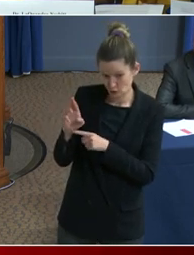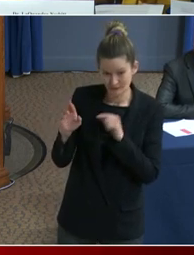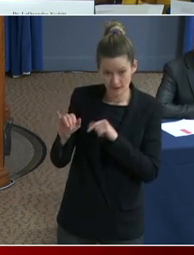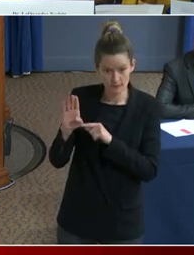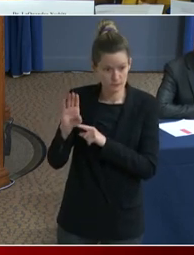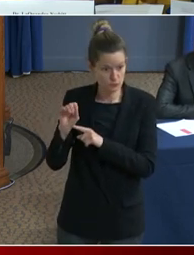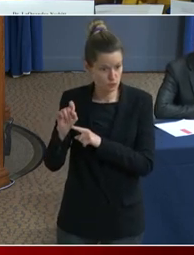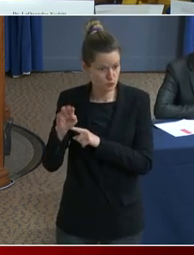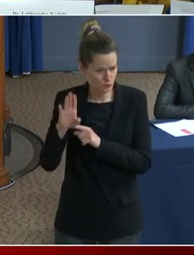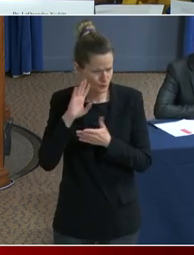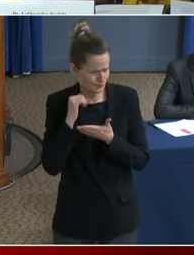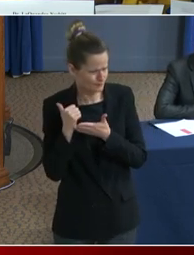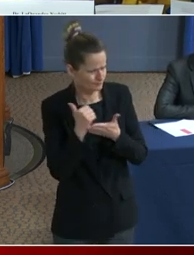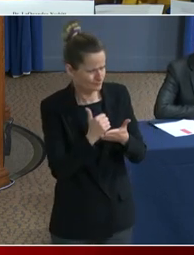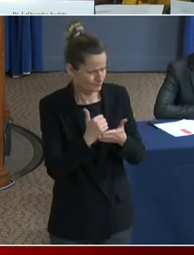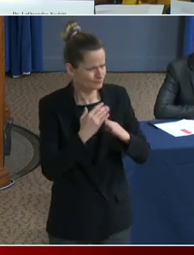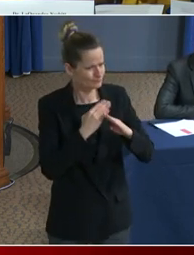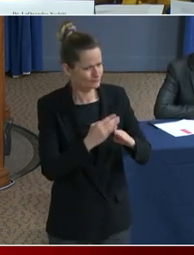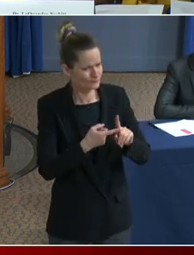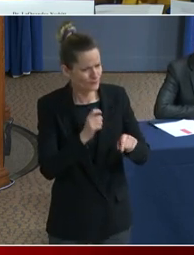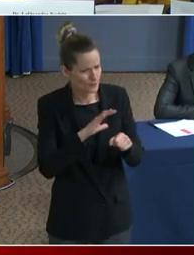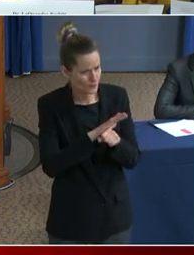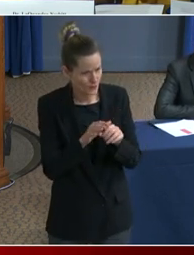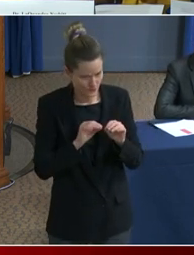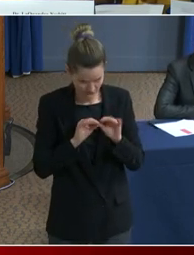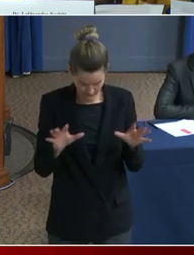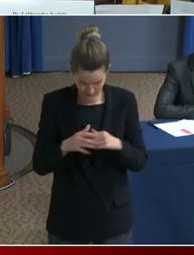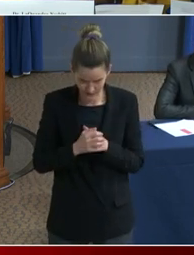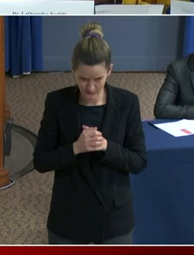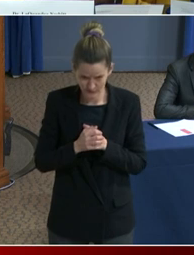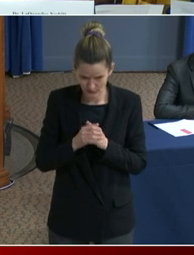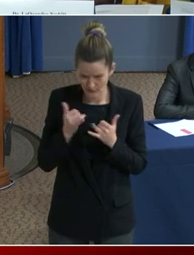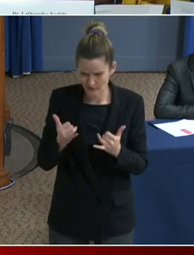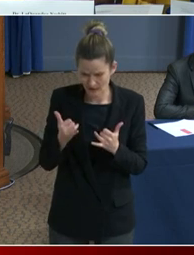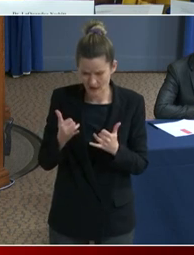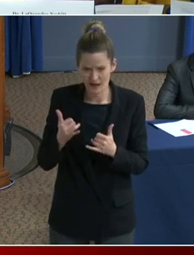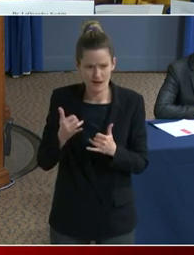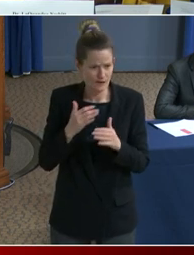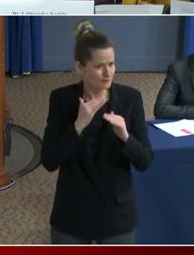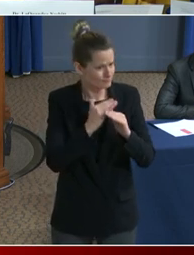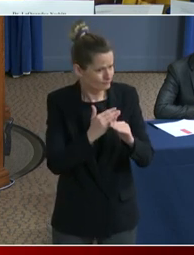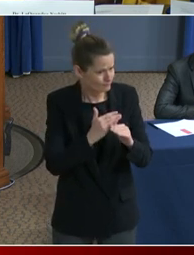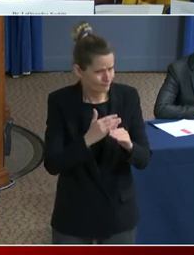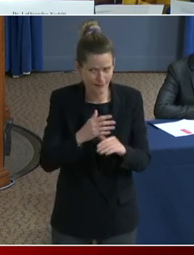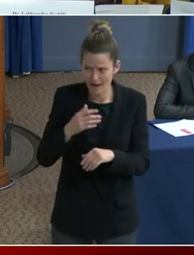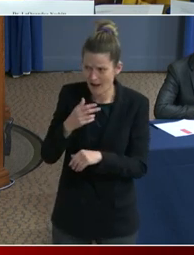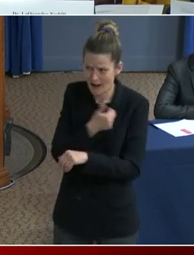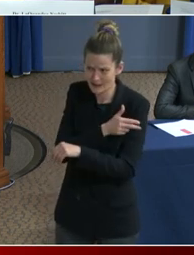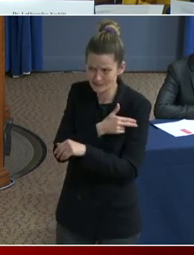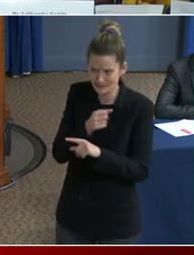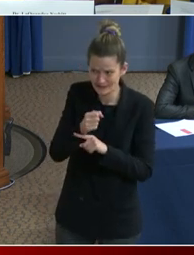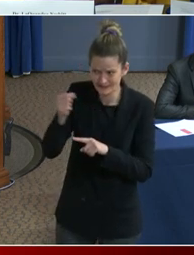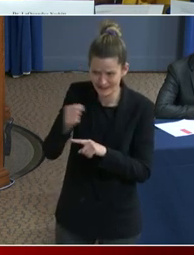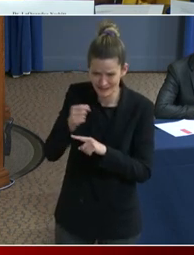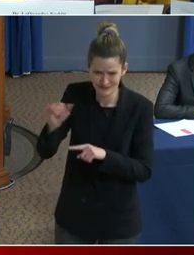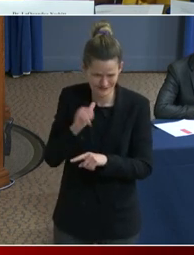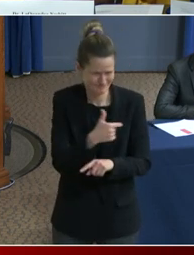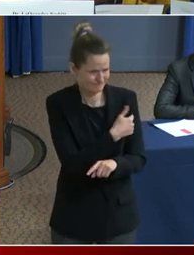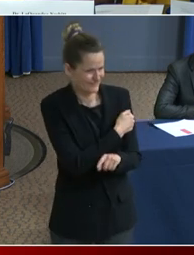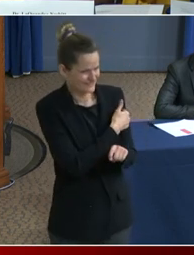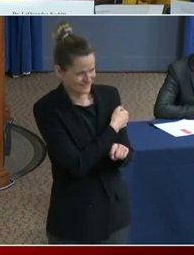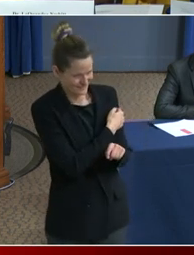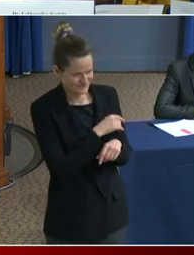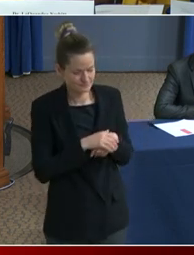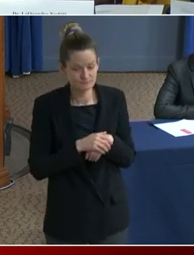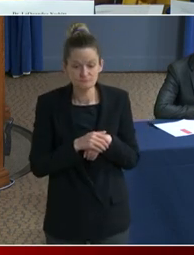COVID-19 infection, severe illness, and hospitalization. We want to make sure that if you are infected with COVID-19, that